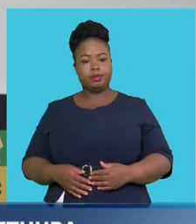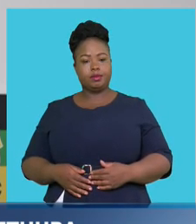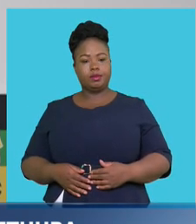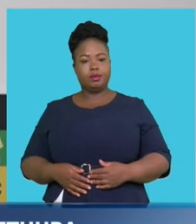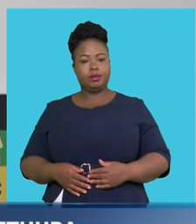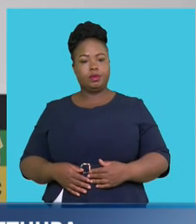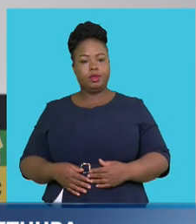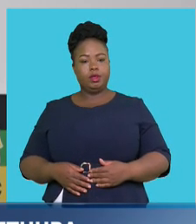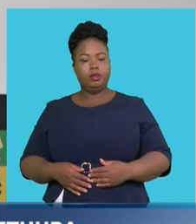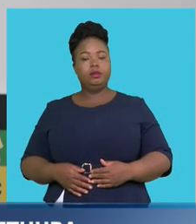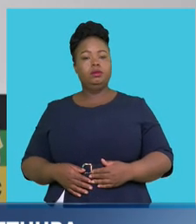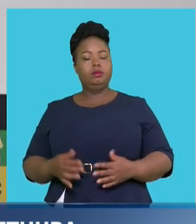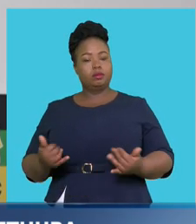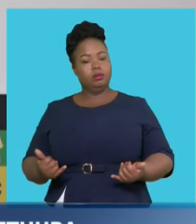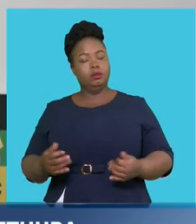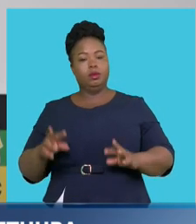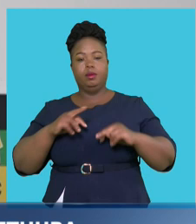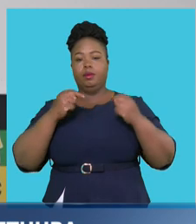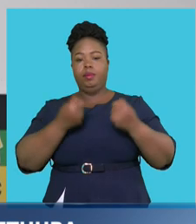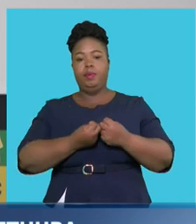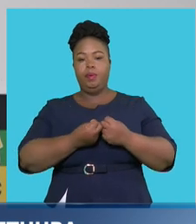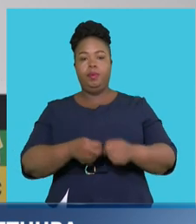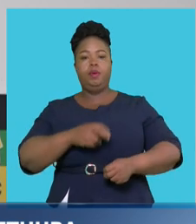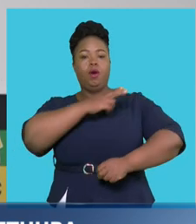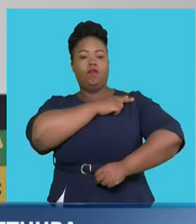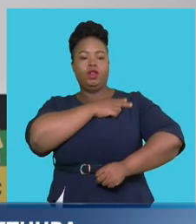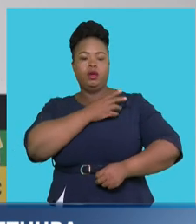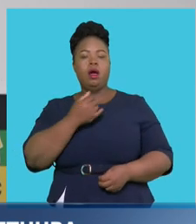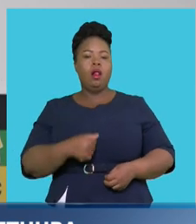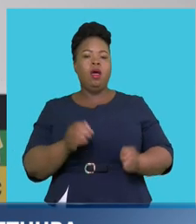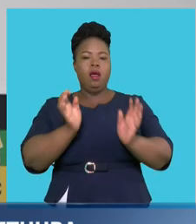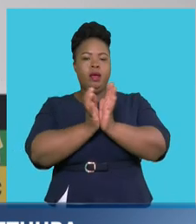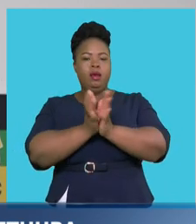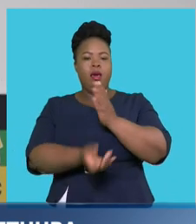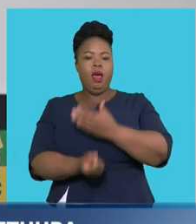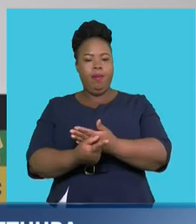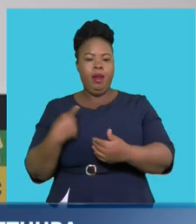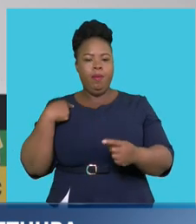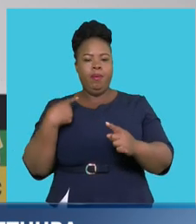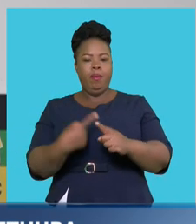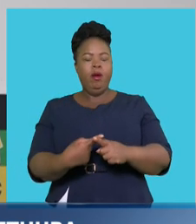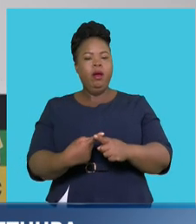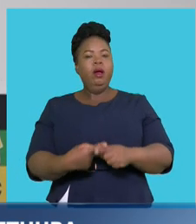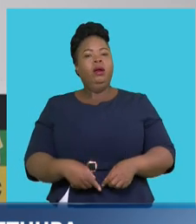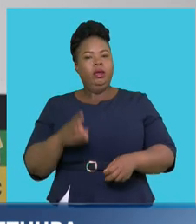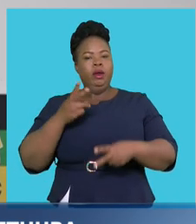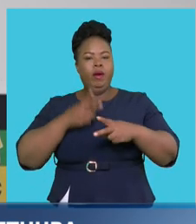report from national officials on meetings held thus far with various political parties.